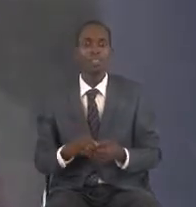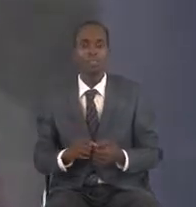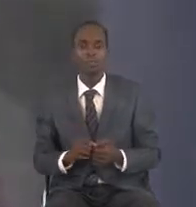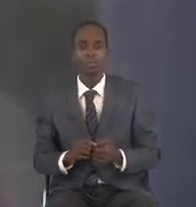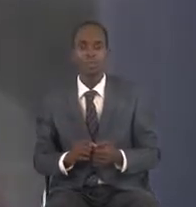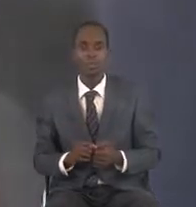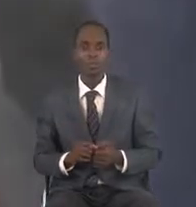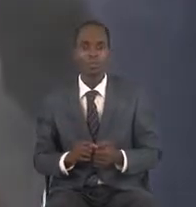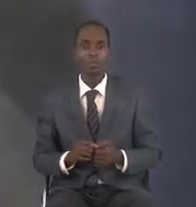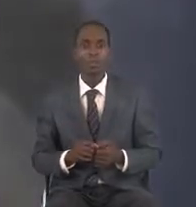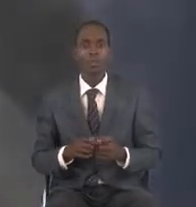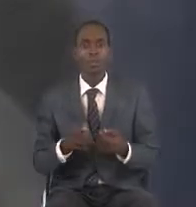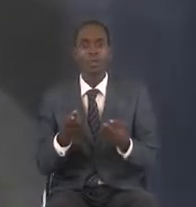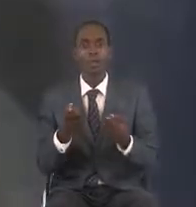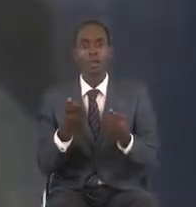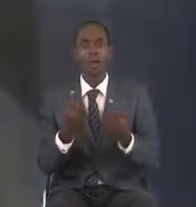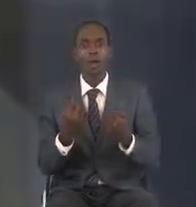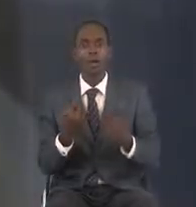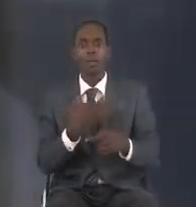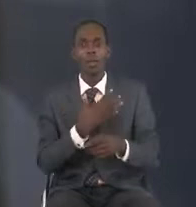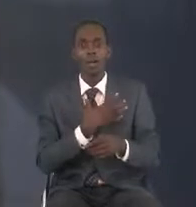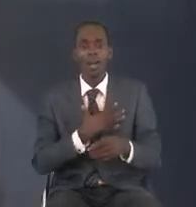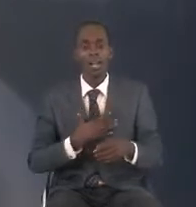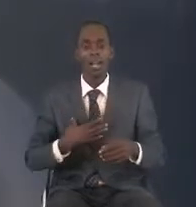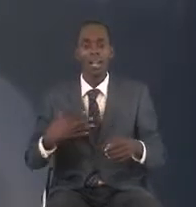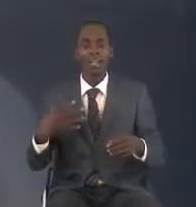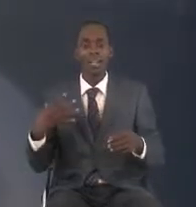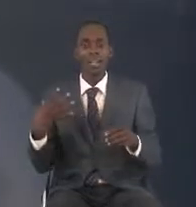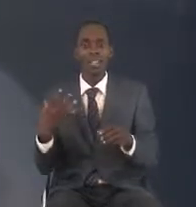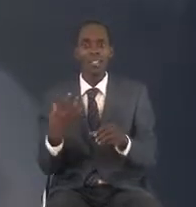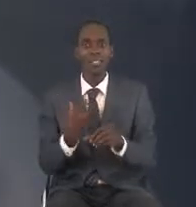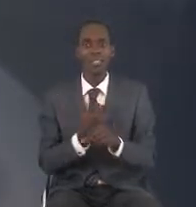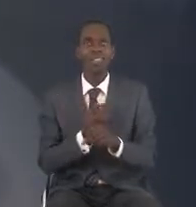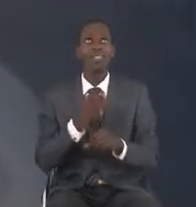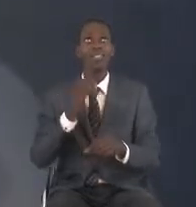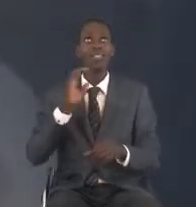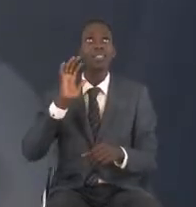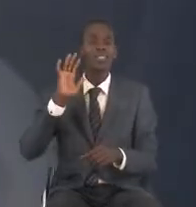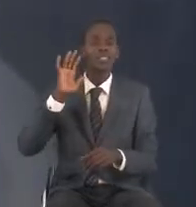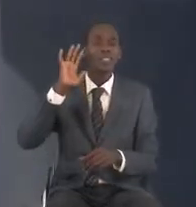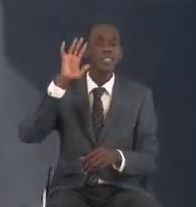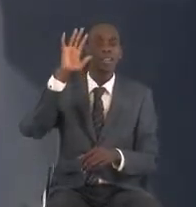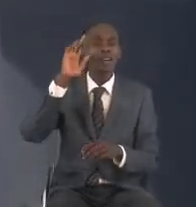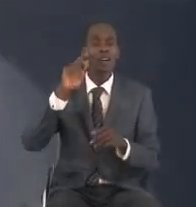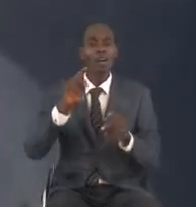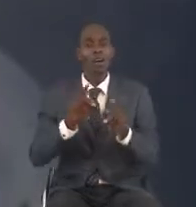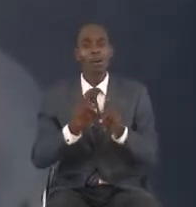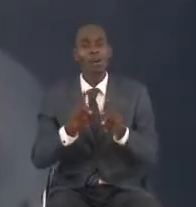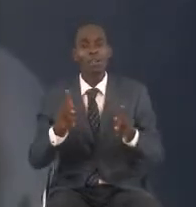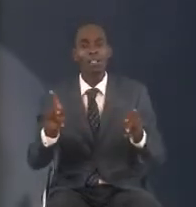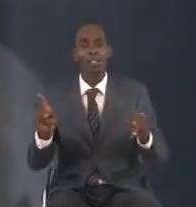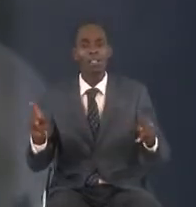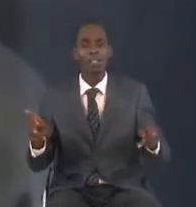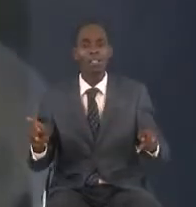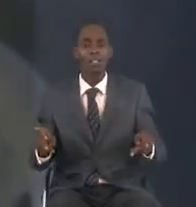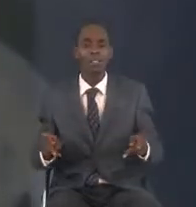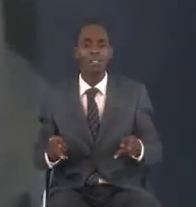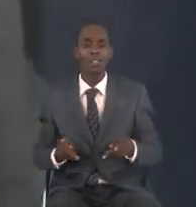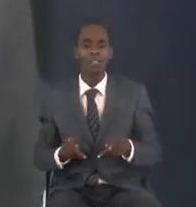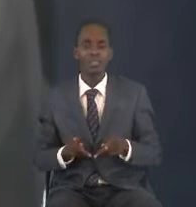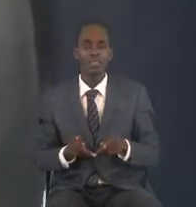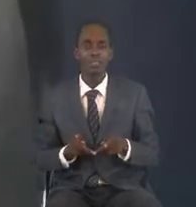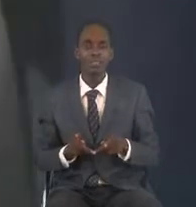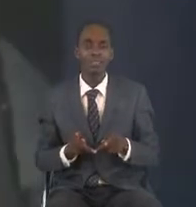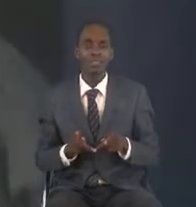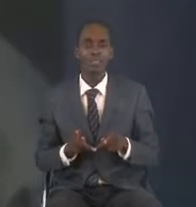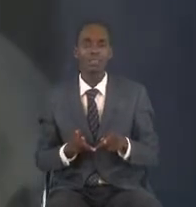Spirit, come and take your place